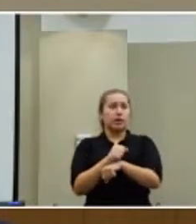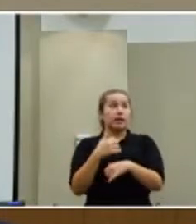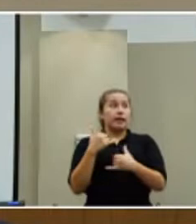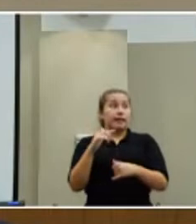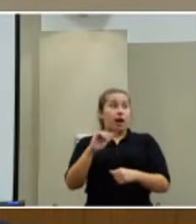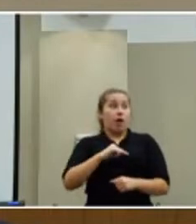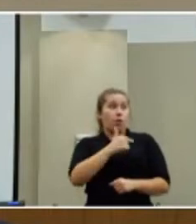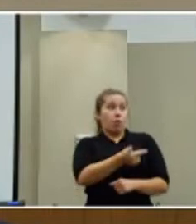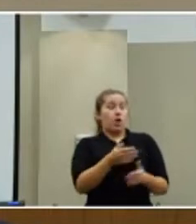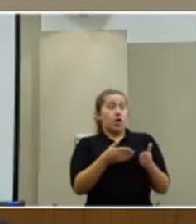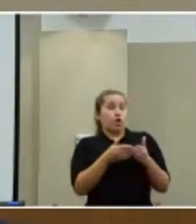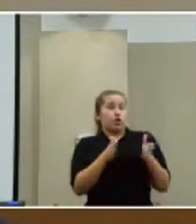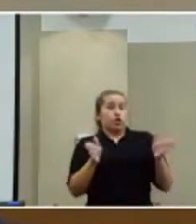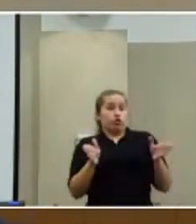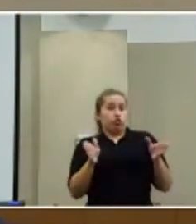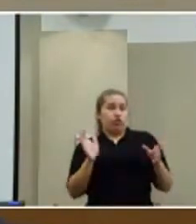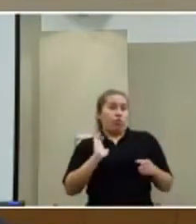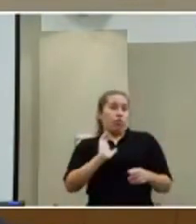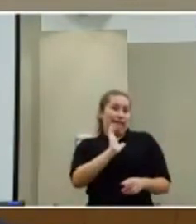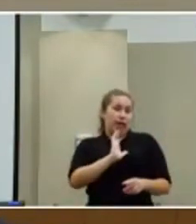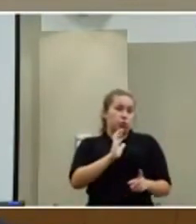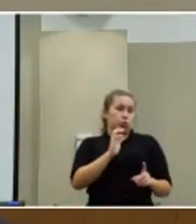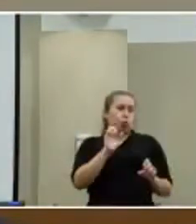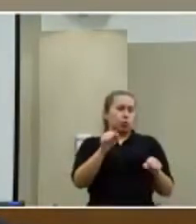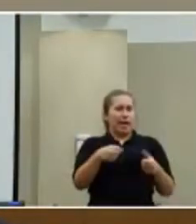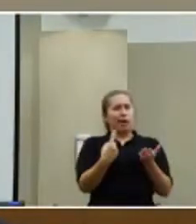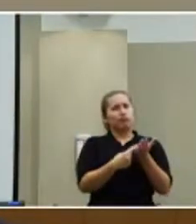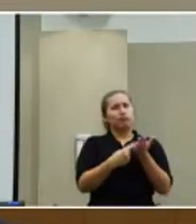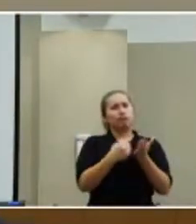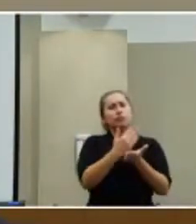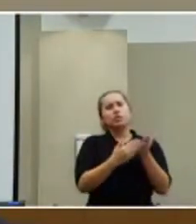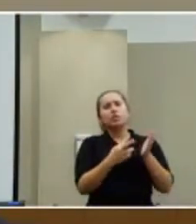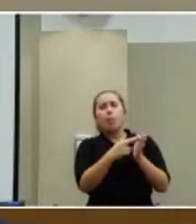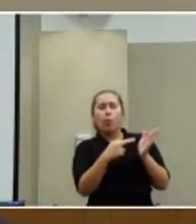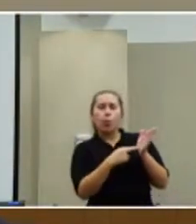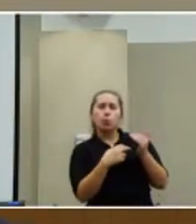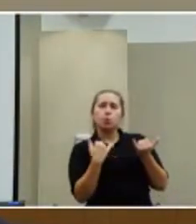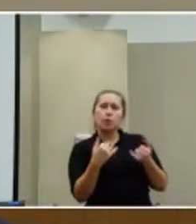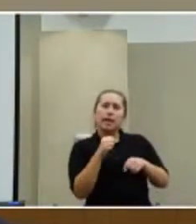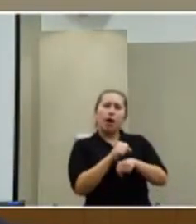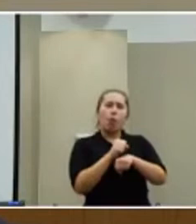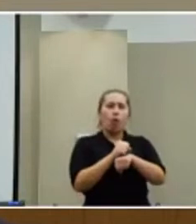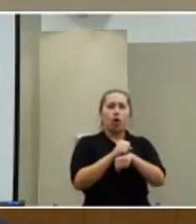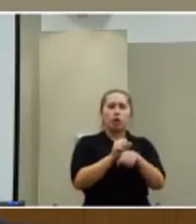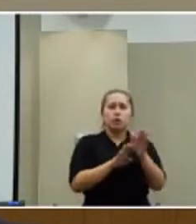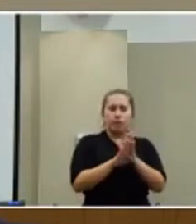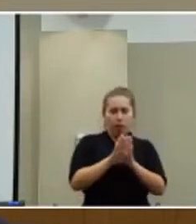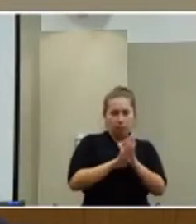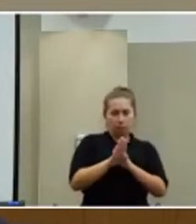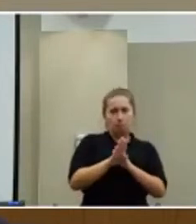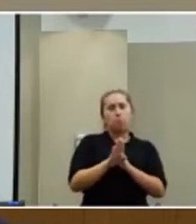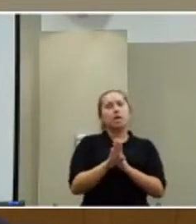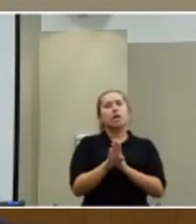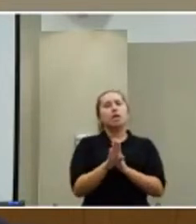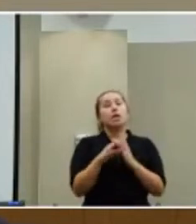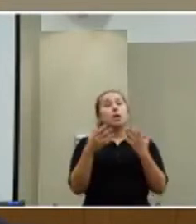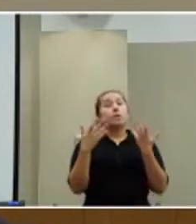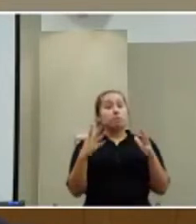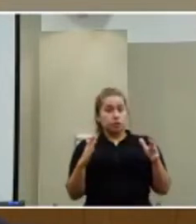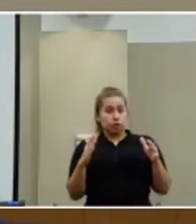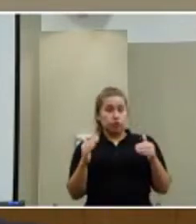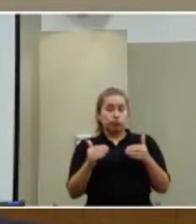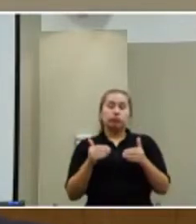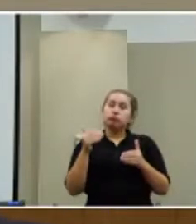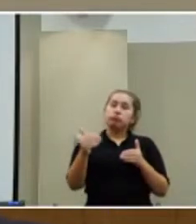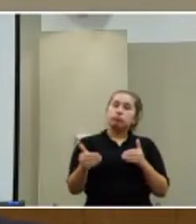our General Counsel to kind of talk about some rules that we are working on right now, and then we'll move on to